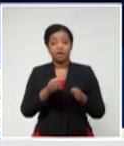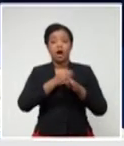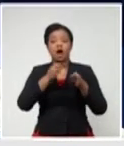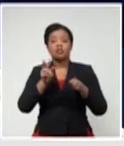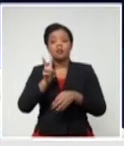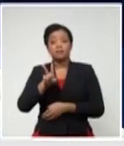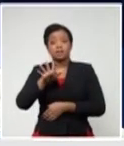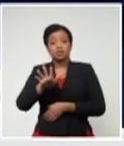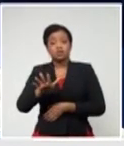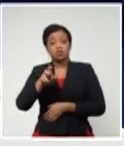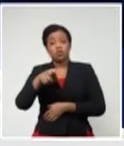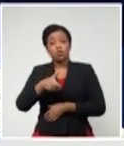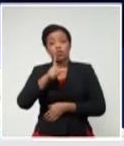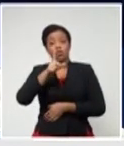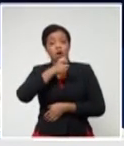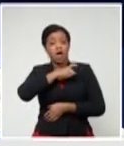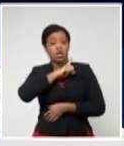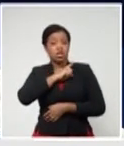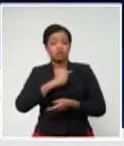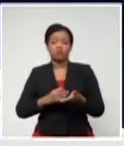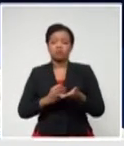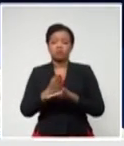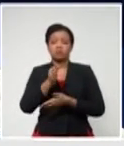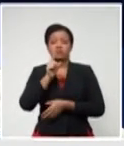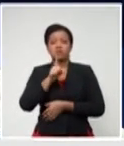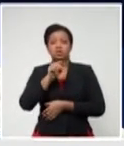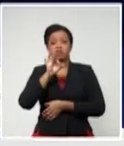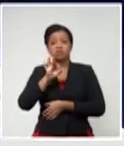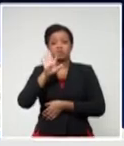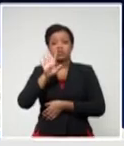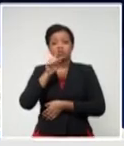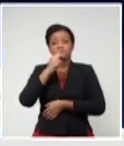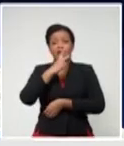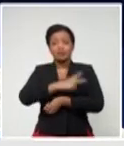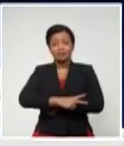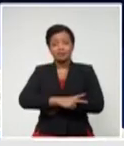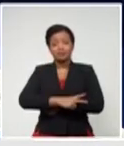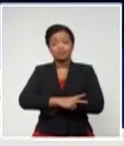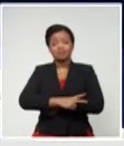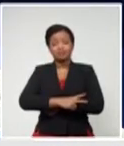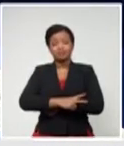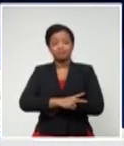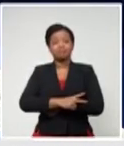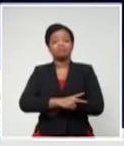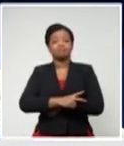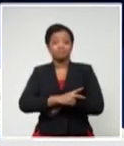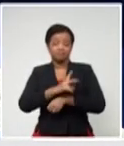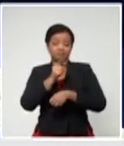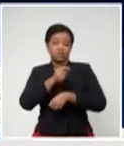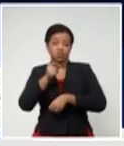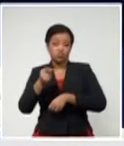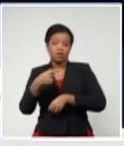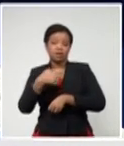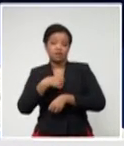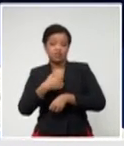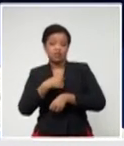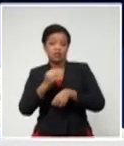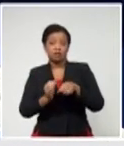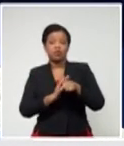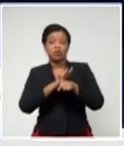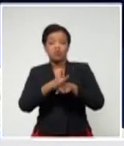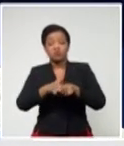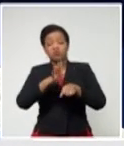is complex. As of midnight last night, COVID-19 continues to be present in the same